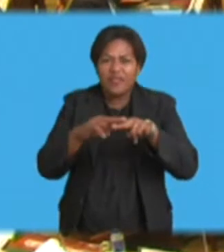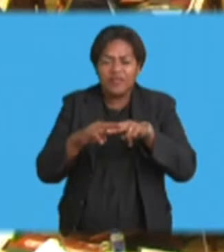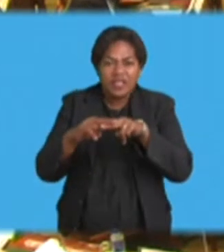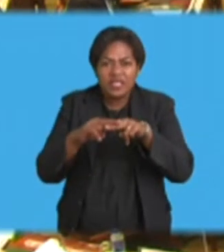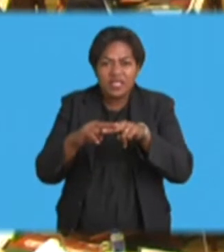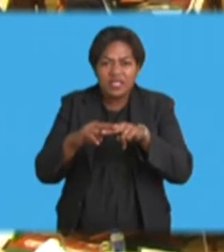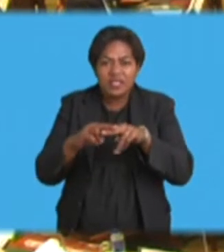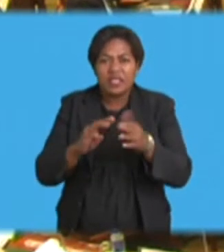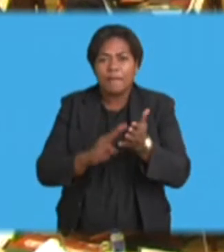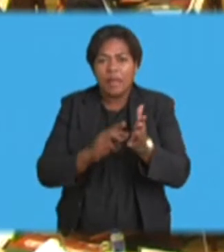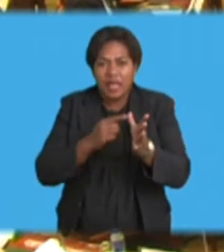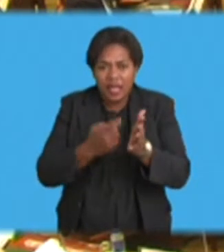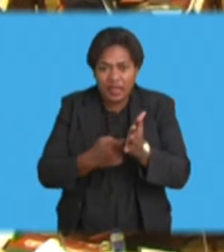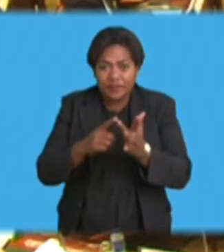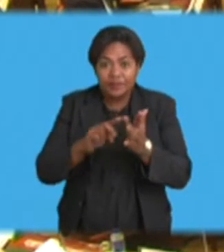It is therefore